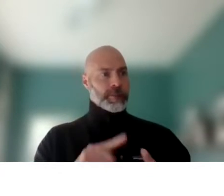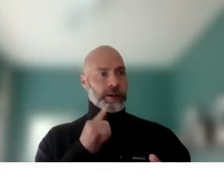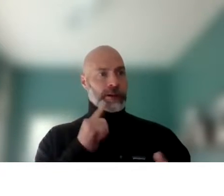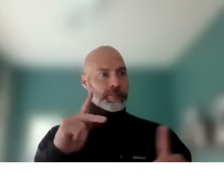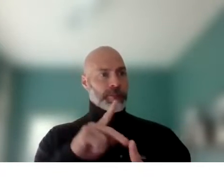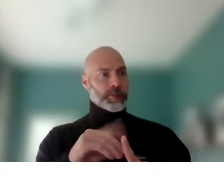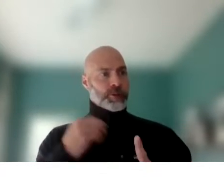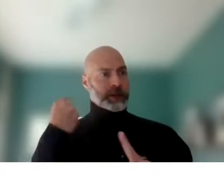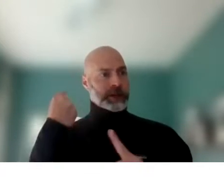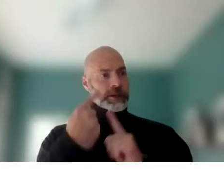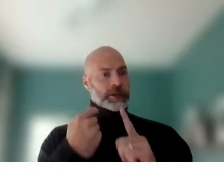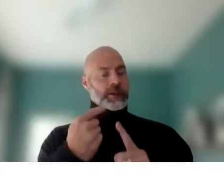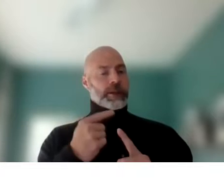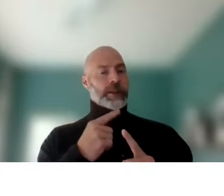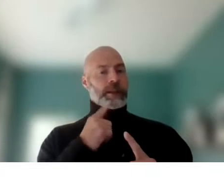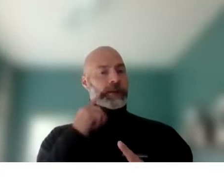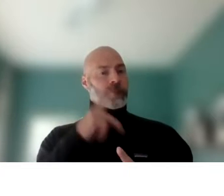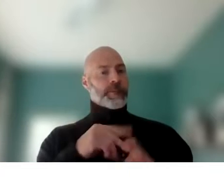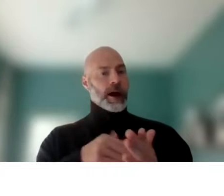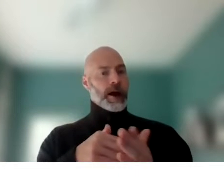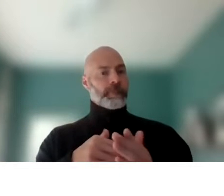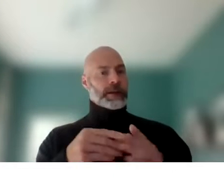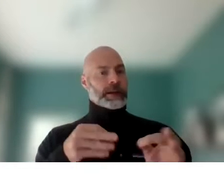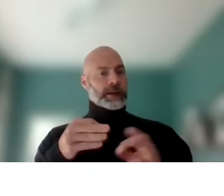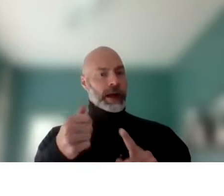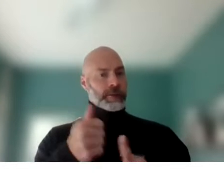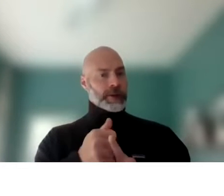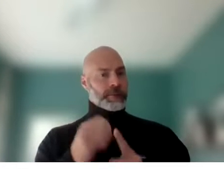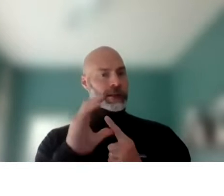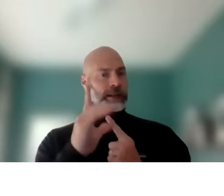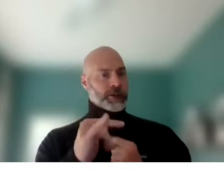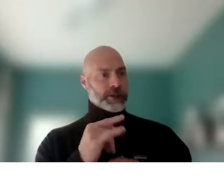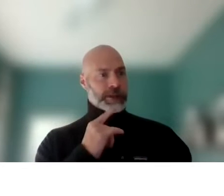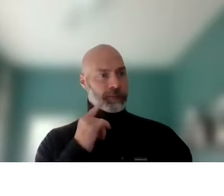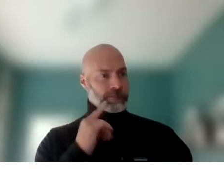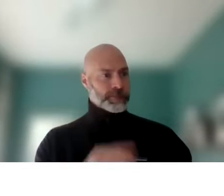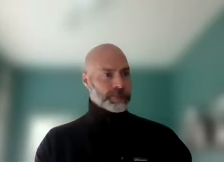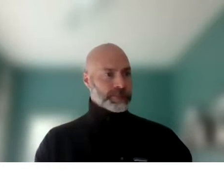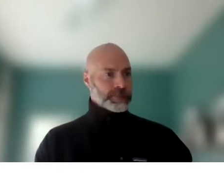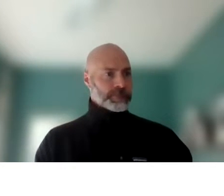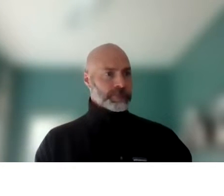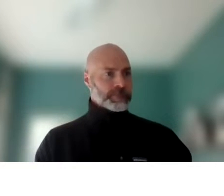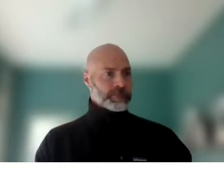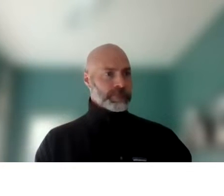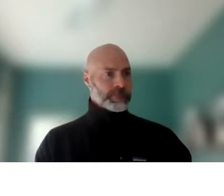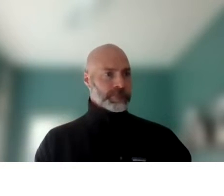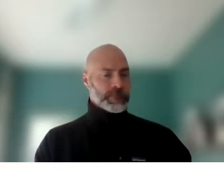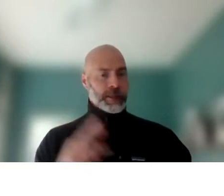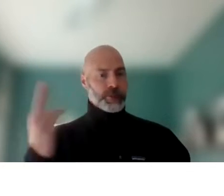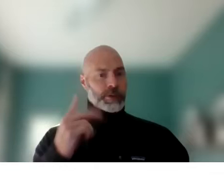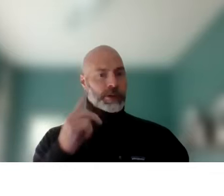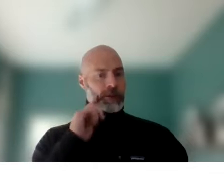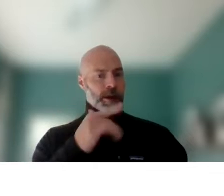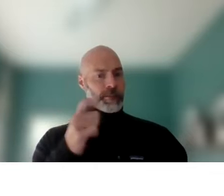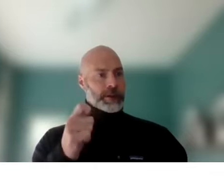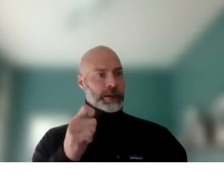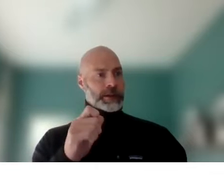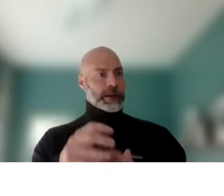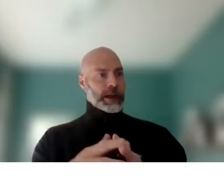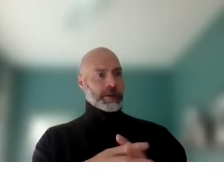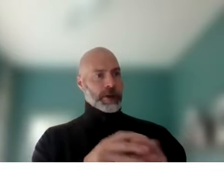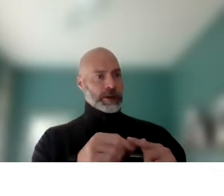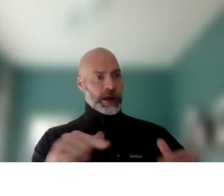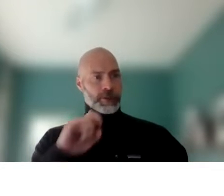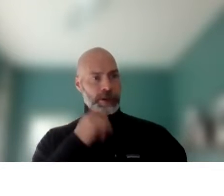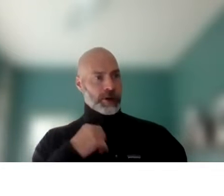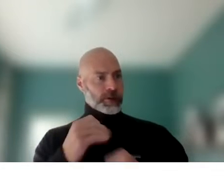confident. A lot of people don't realize this, but a lot of deaf people oftentimes describe themselves as culturally deaf. And what